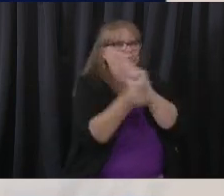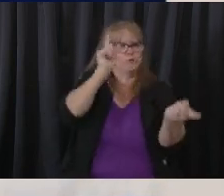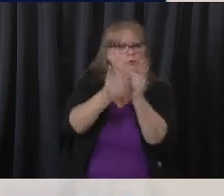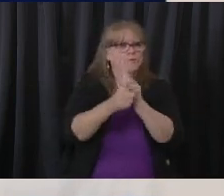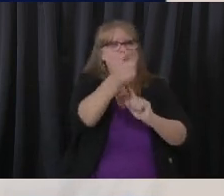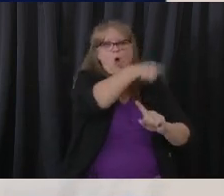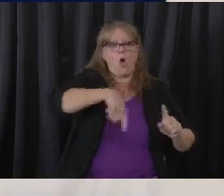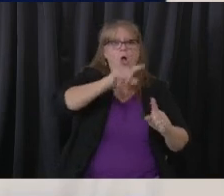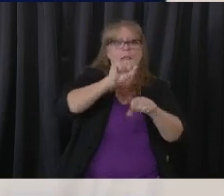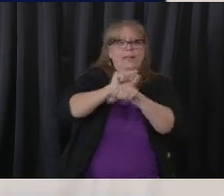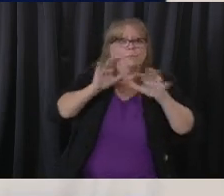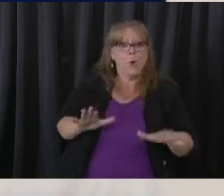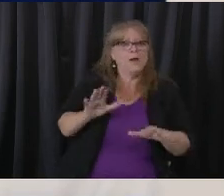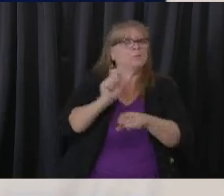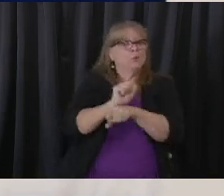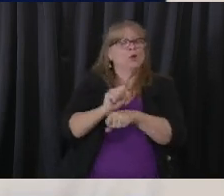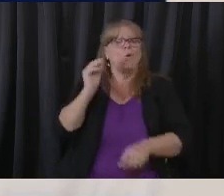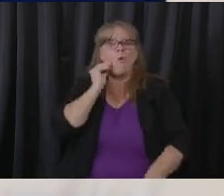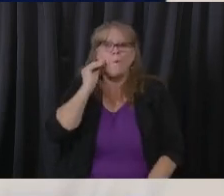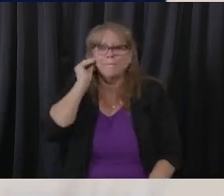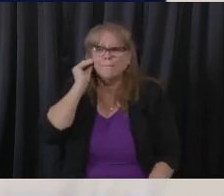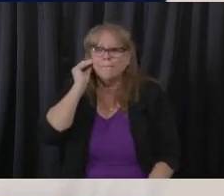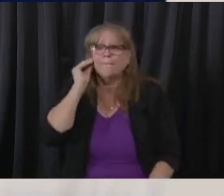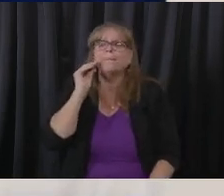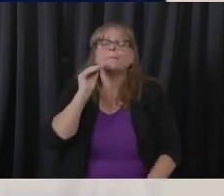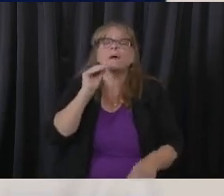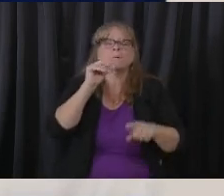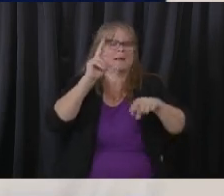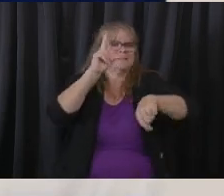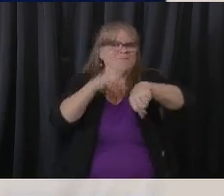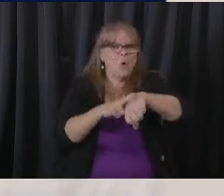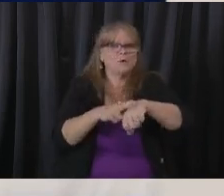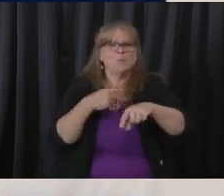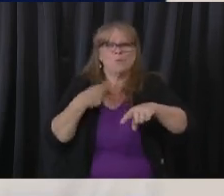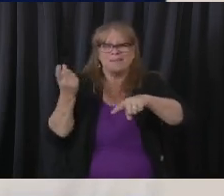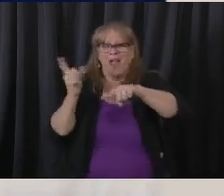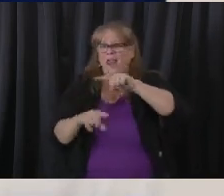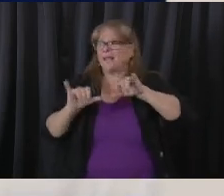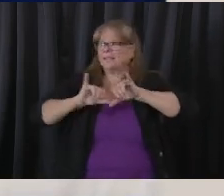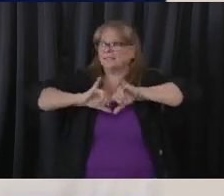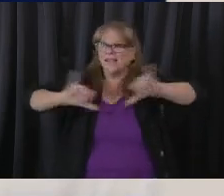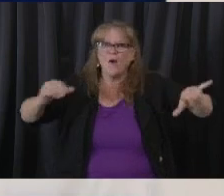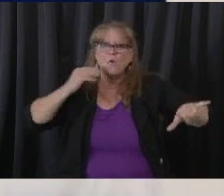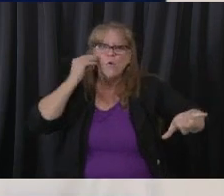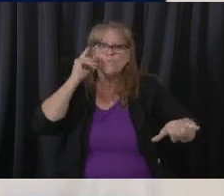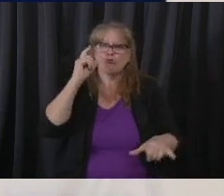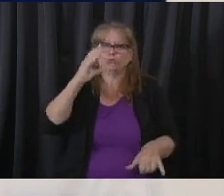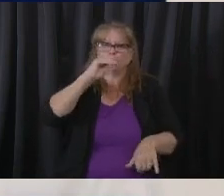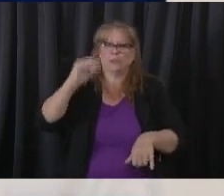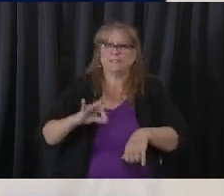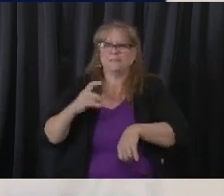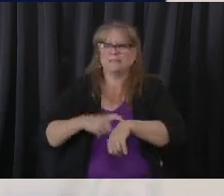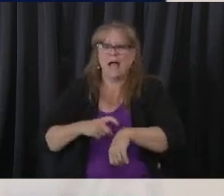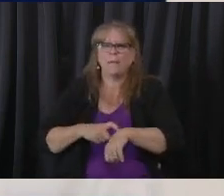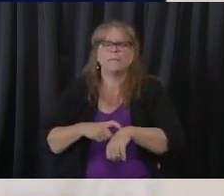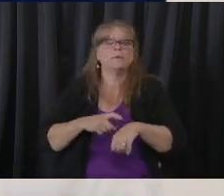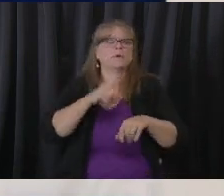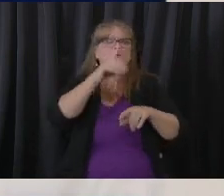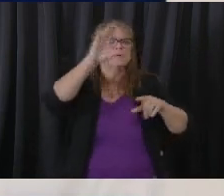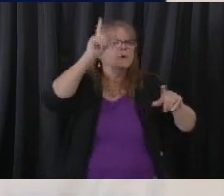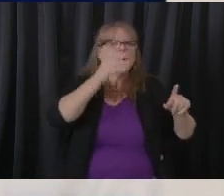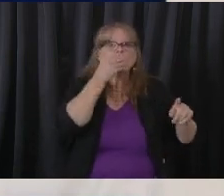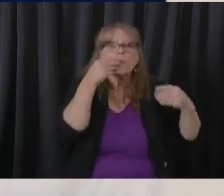food production and many other fields, we're being safer about it. There are still site-based outbreaks in these fields, but the mask wearing, the